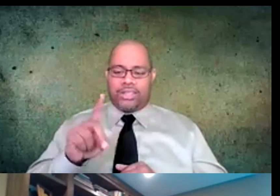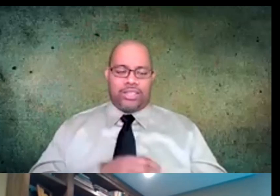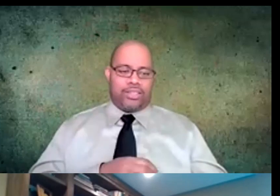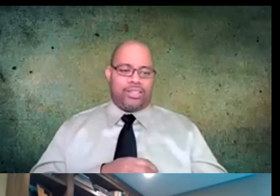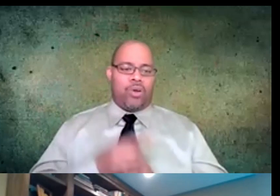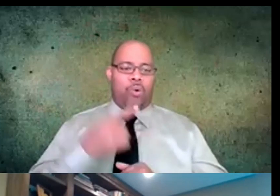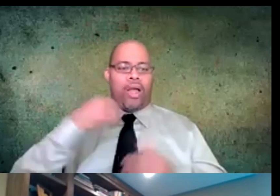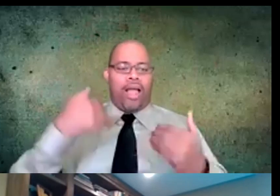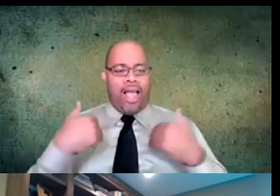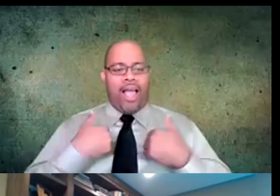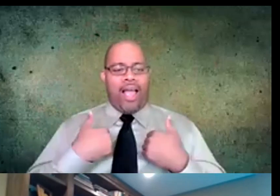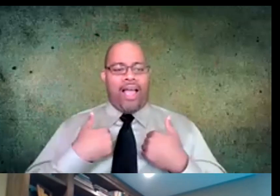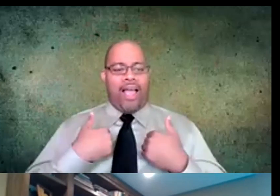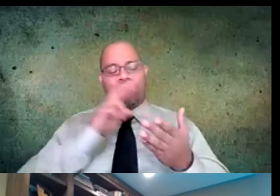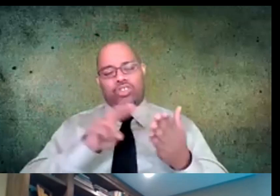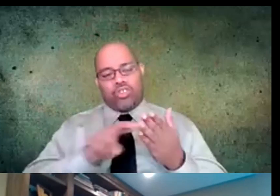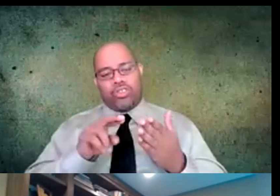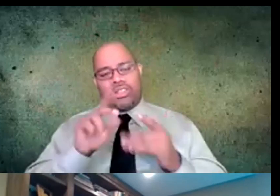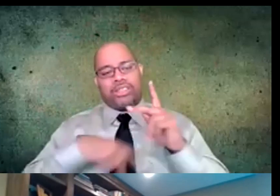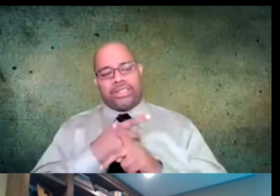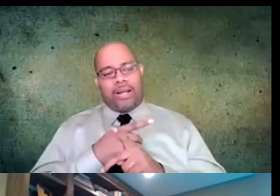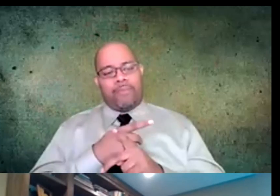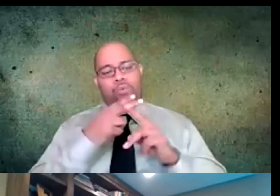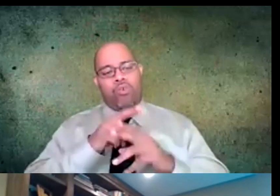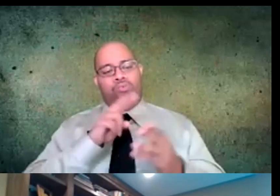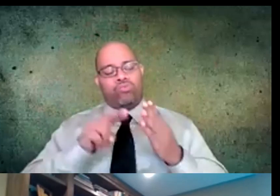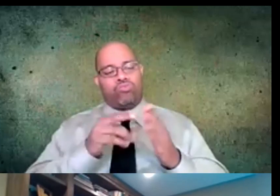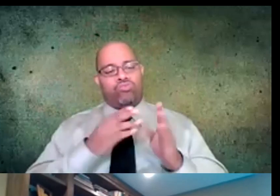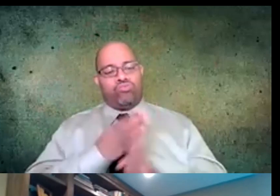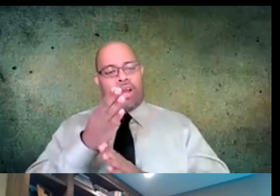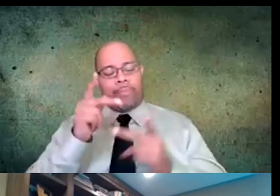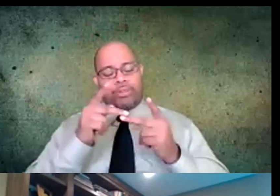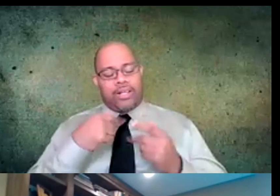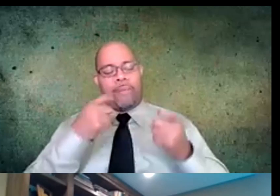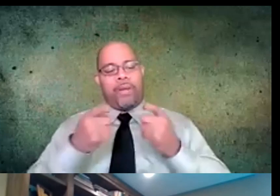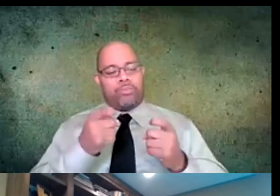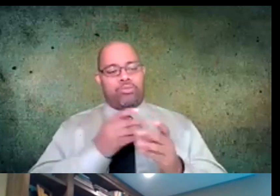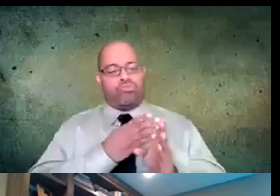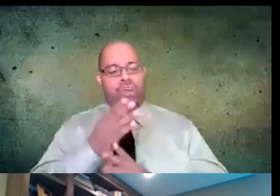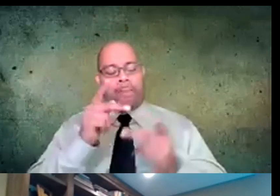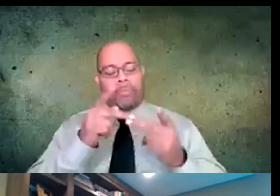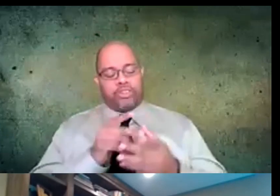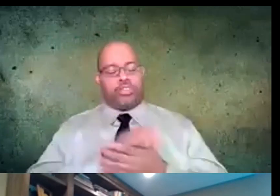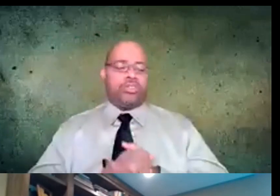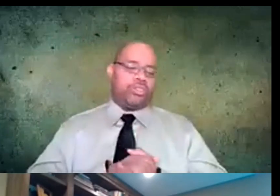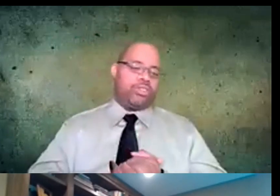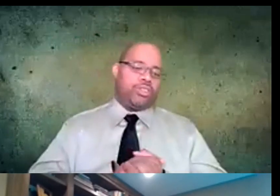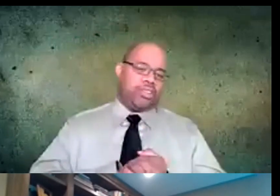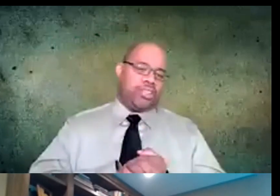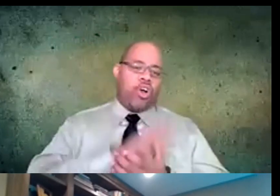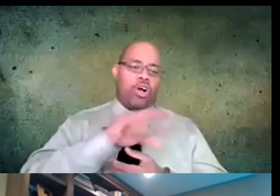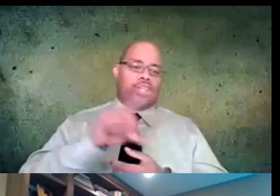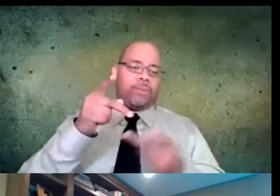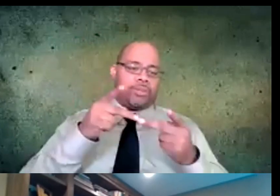have the research type of, we call them the research track positions. We have management track positions. The R&D positions,